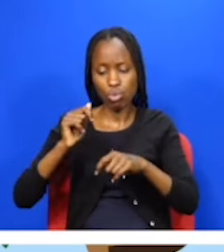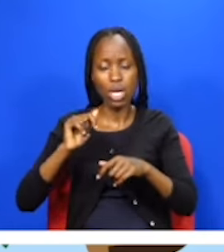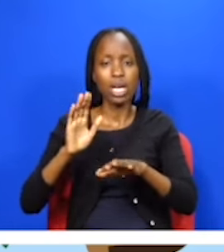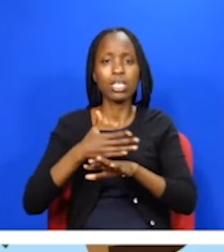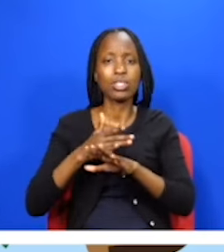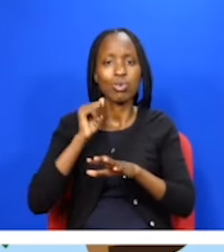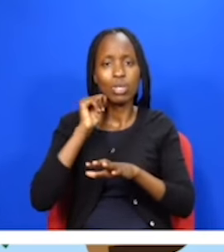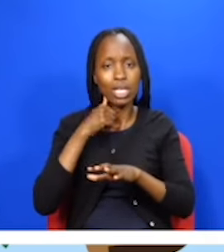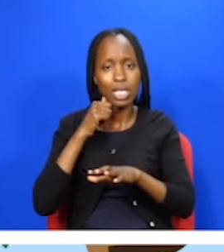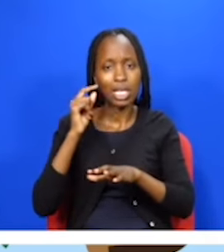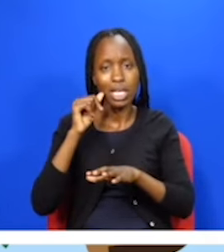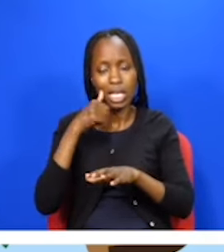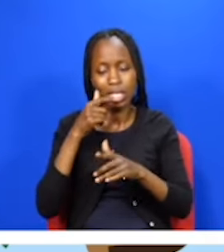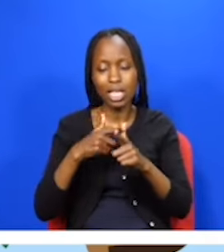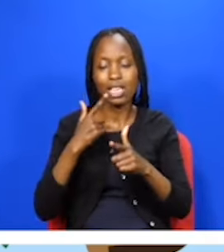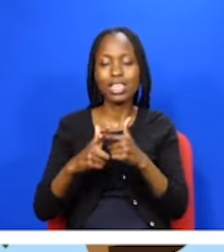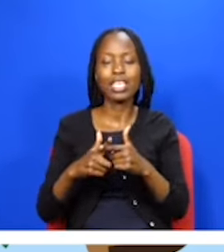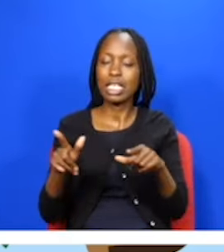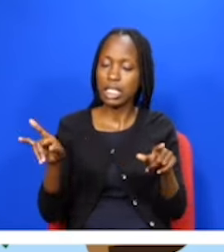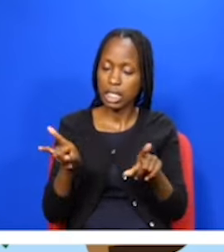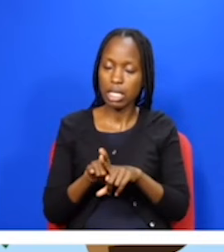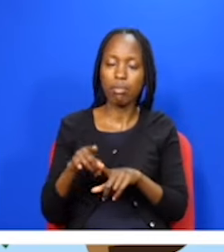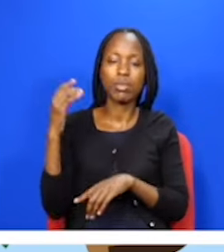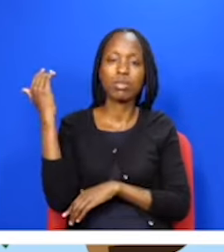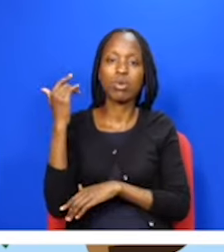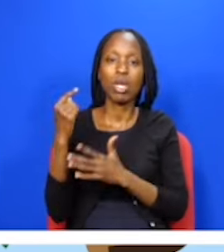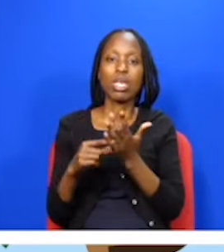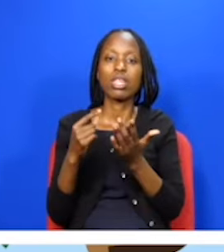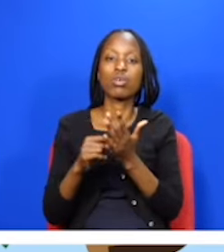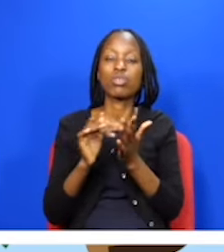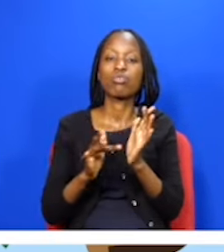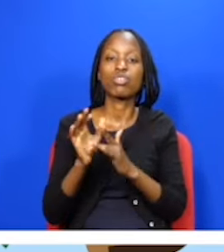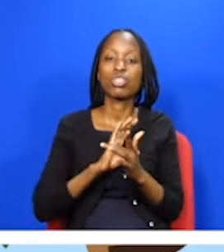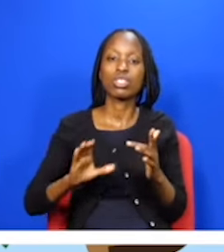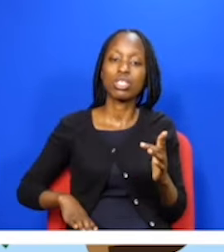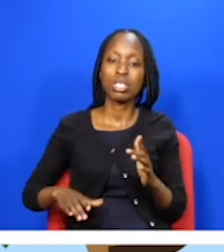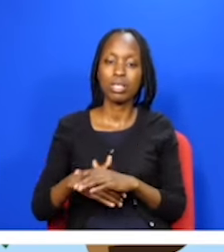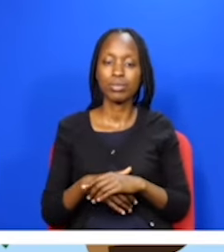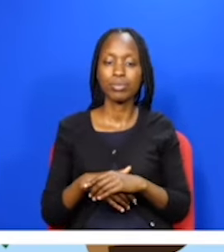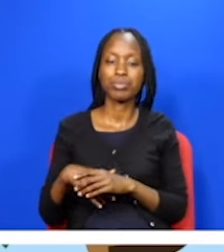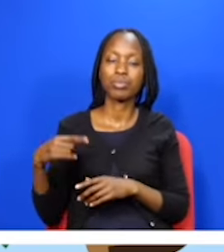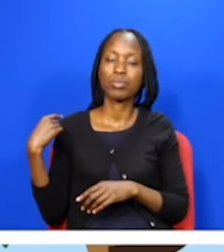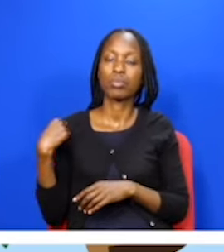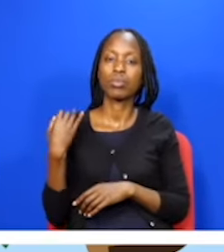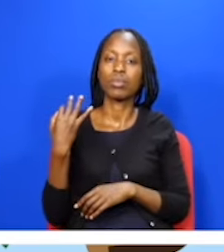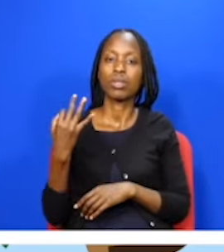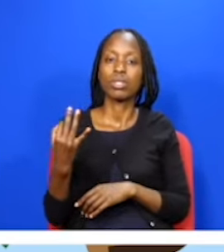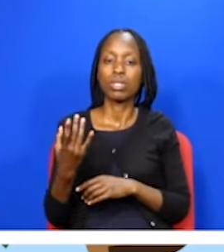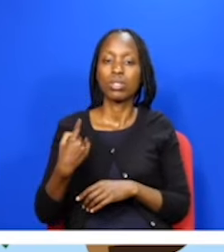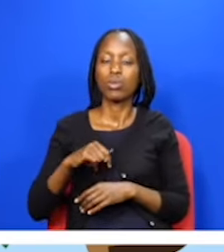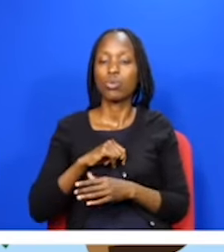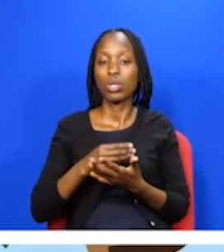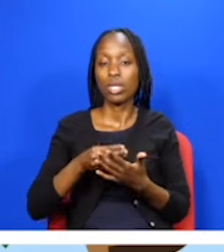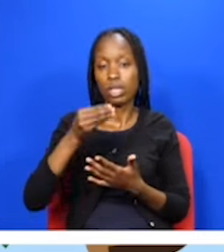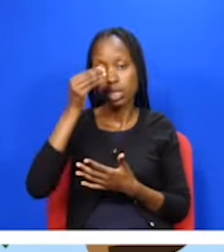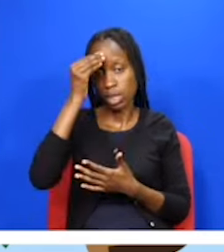people, you are preaching the gospel of Jesus Christ. And number three, we are learning that